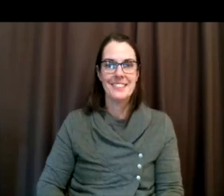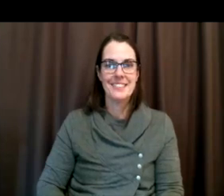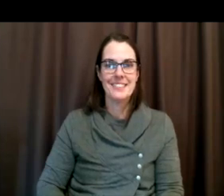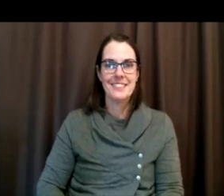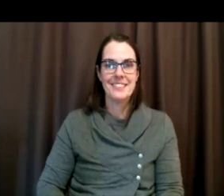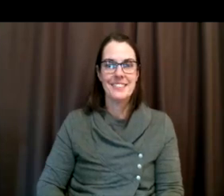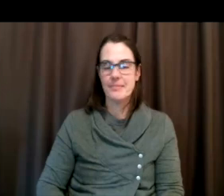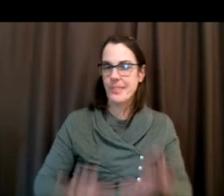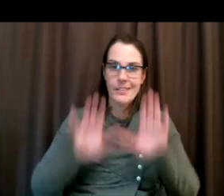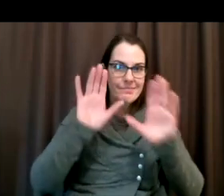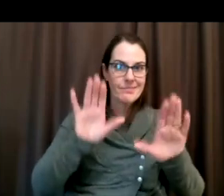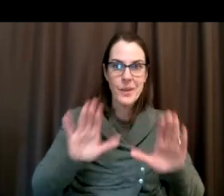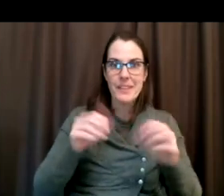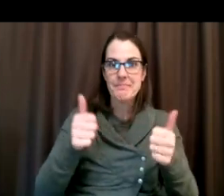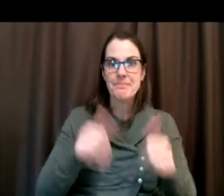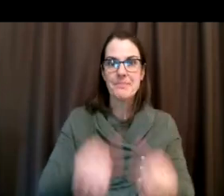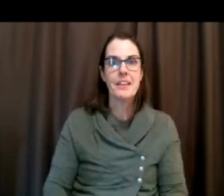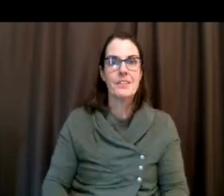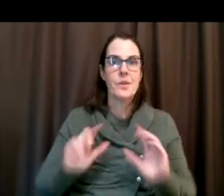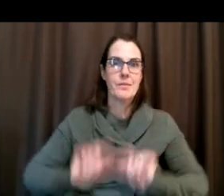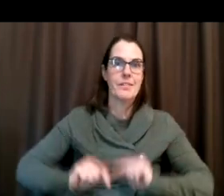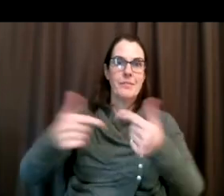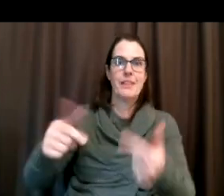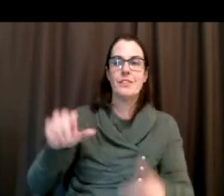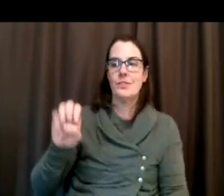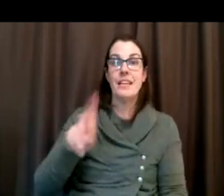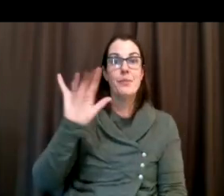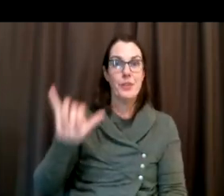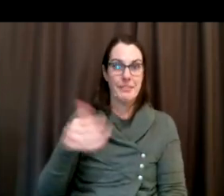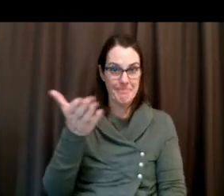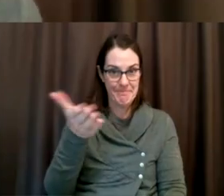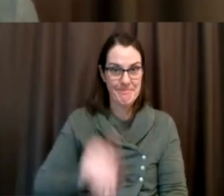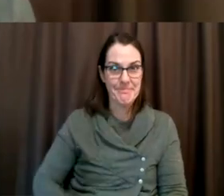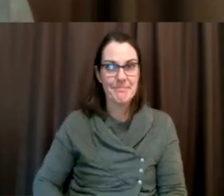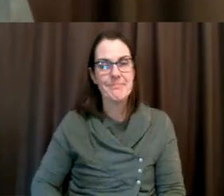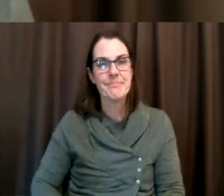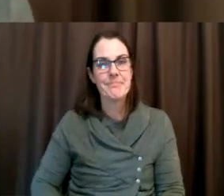Great. I will pass it back to Emery then.